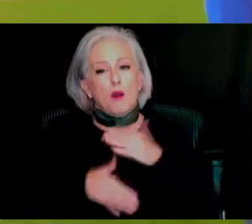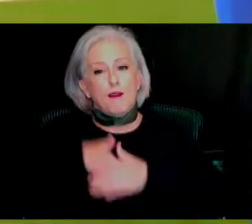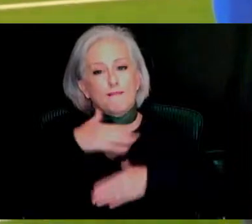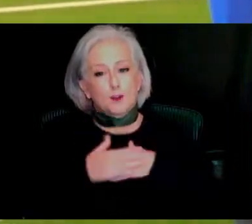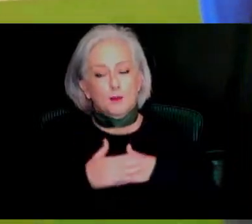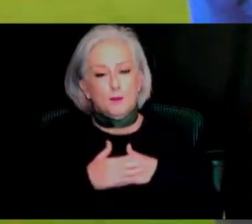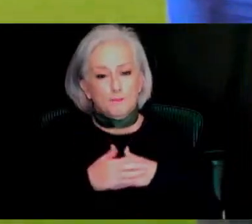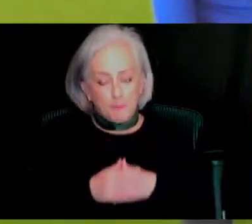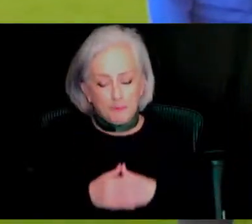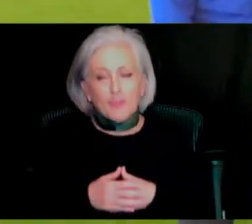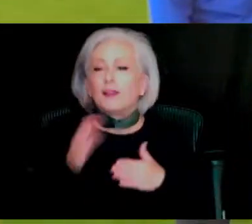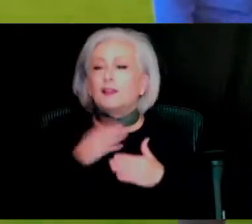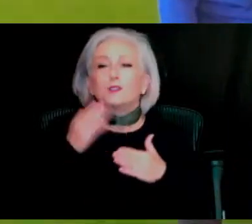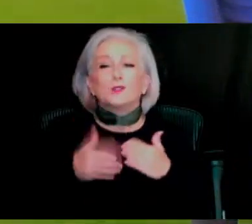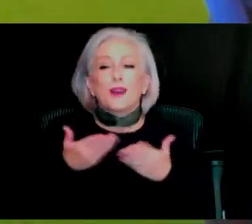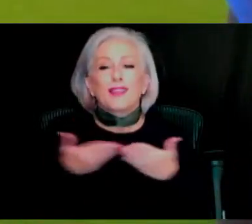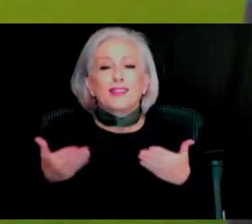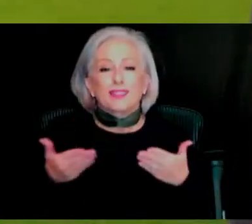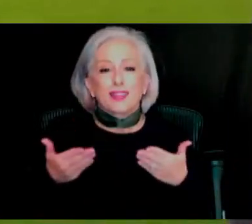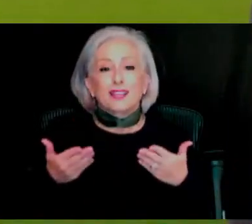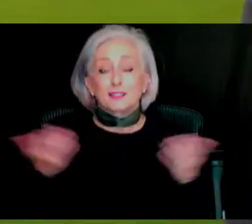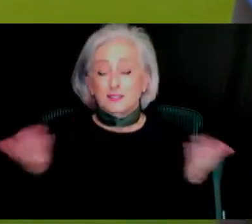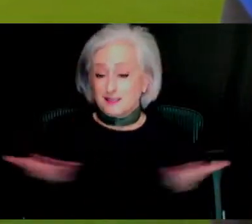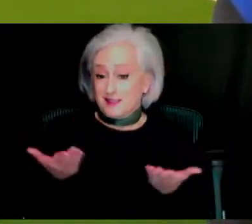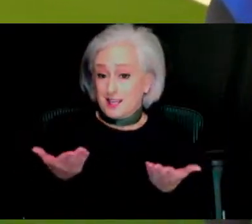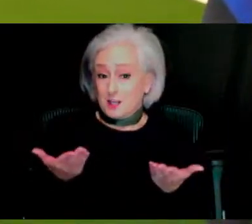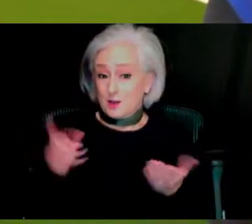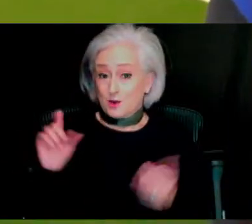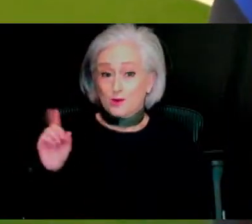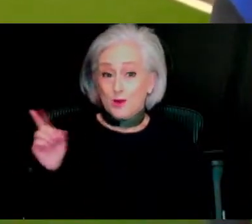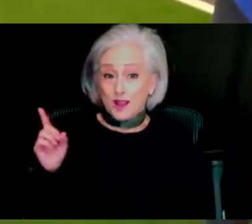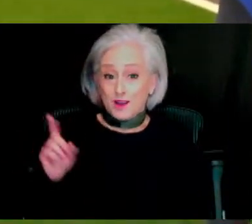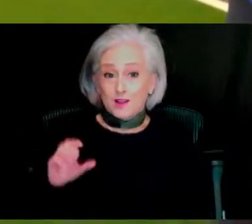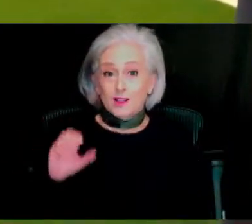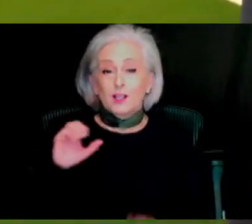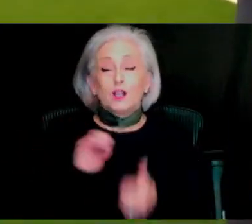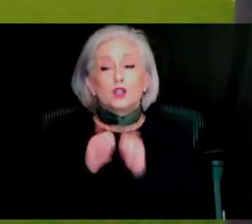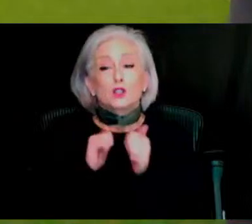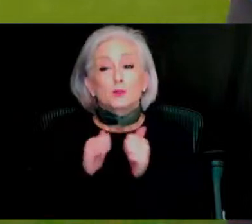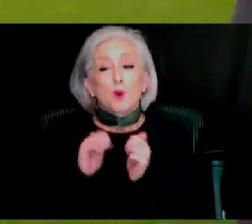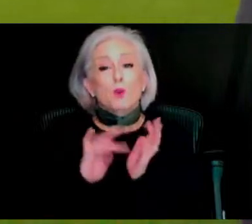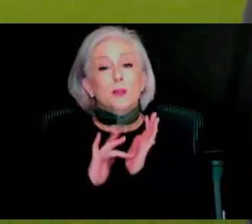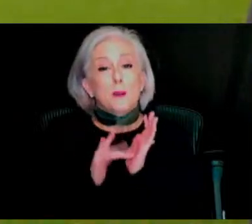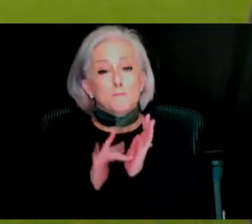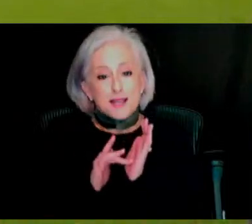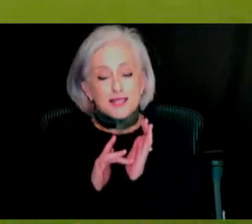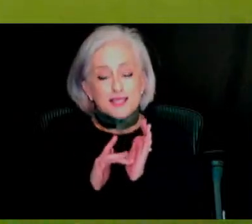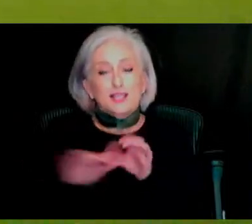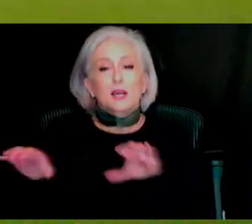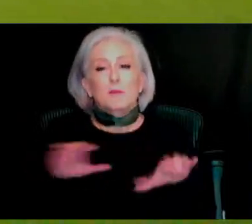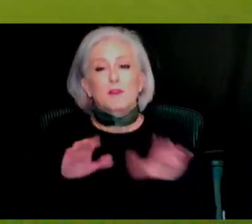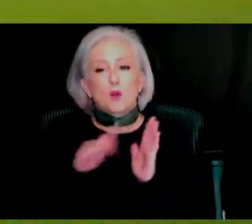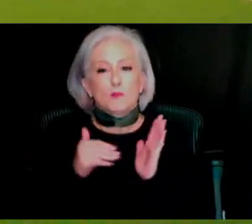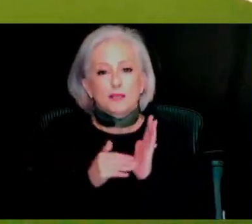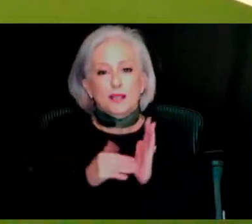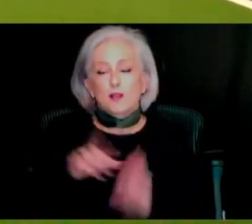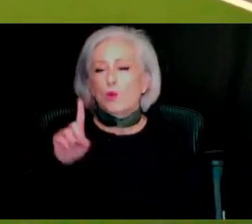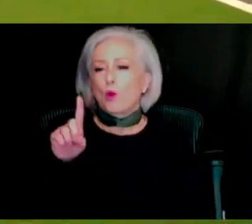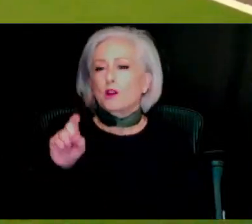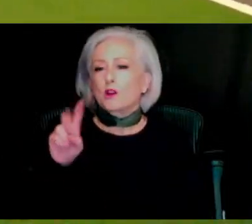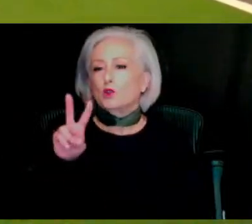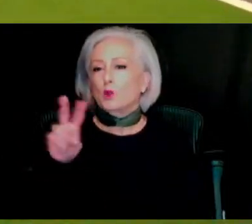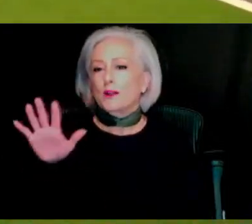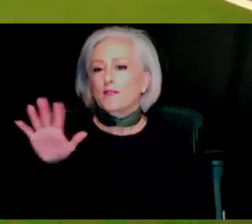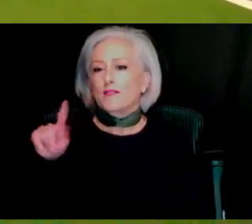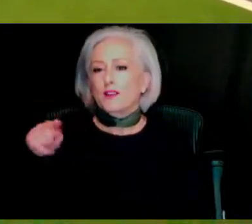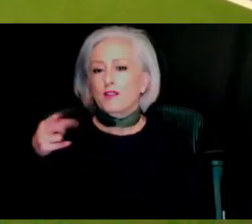to make sure you guys know where we are. We're at the Sports Medicine and Performance Center at 125th and Antioch. One of the